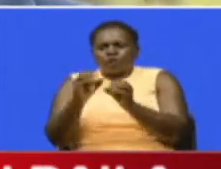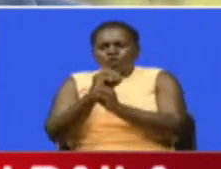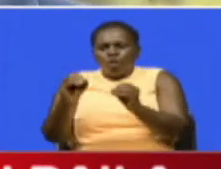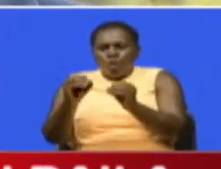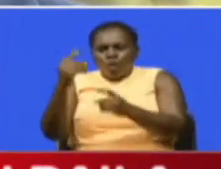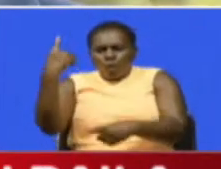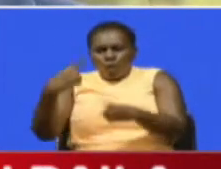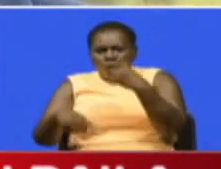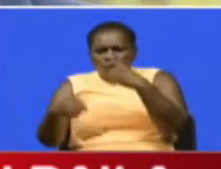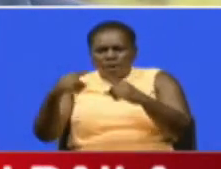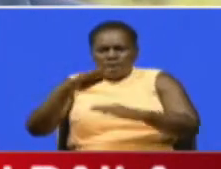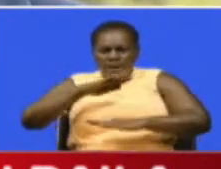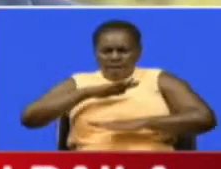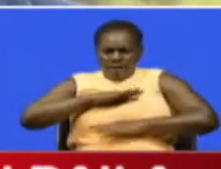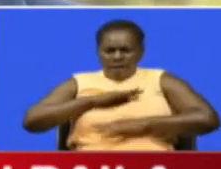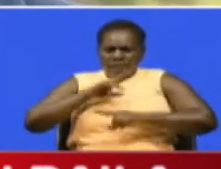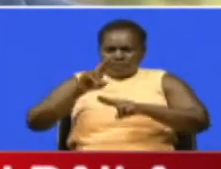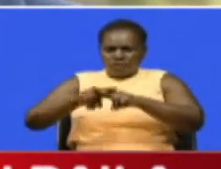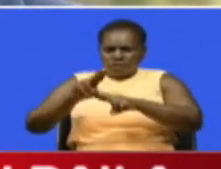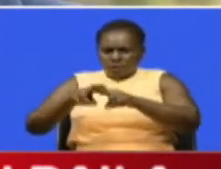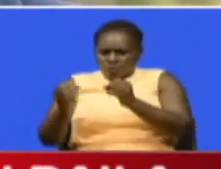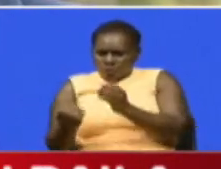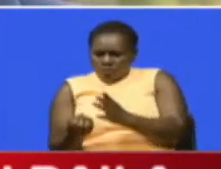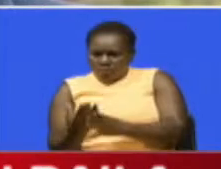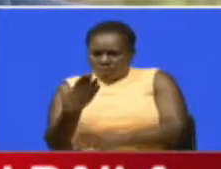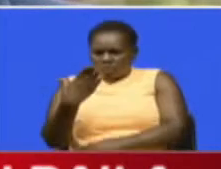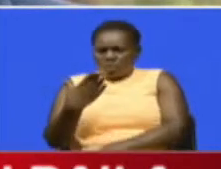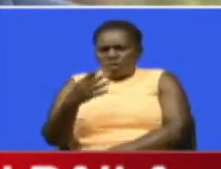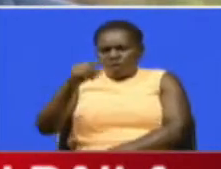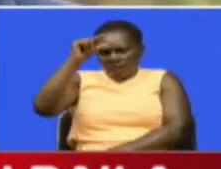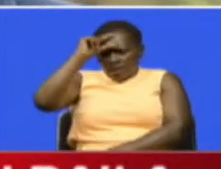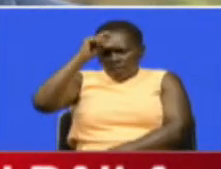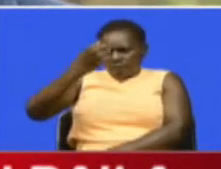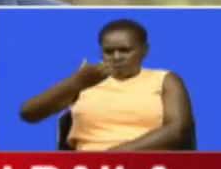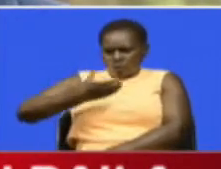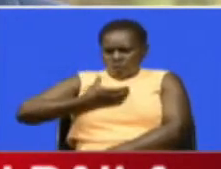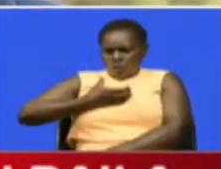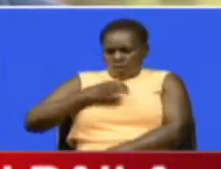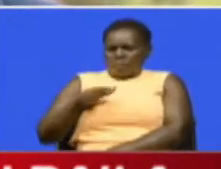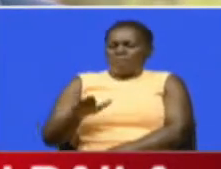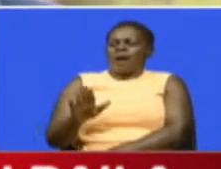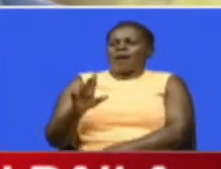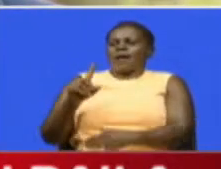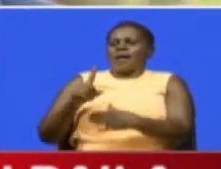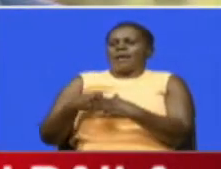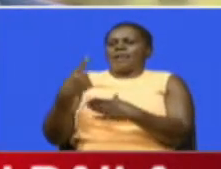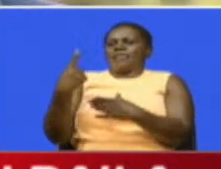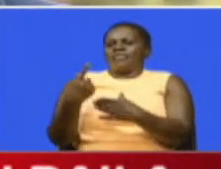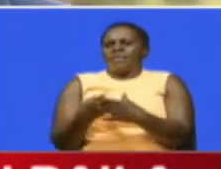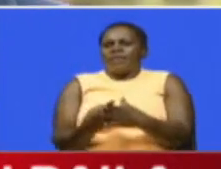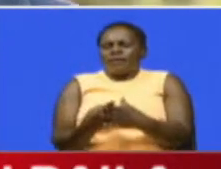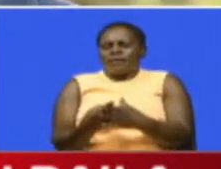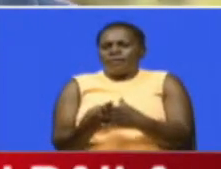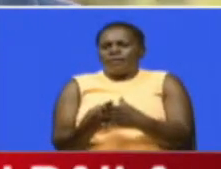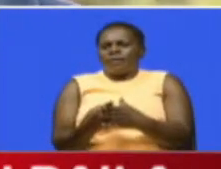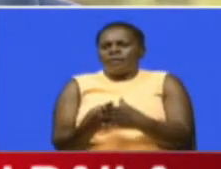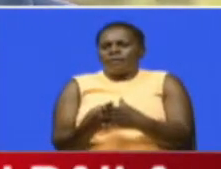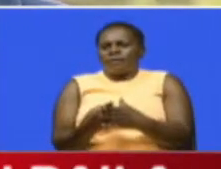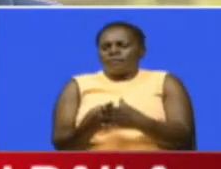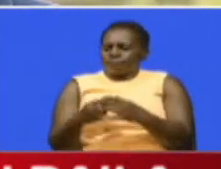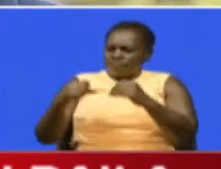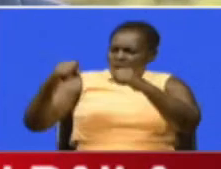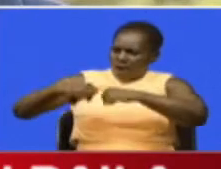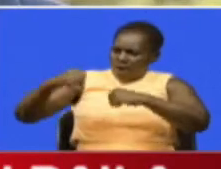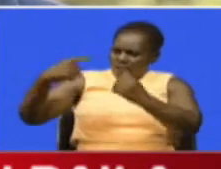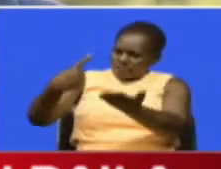wins sufficient seats to form a government of its own, then the host ready. They